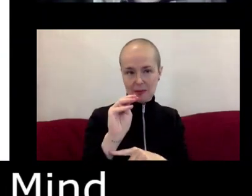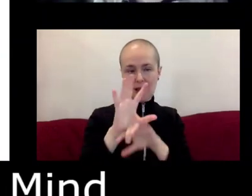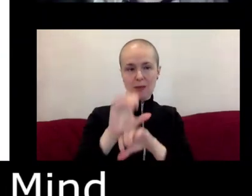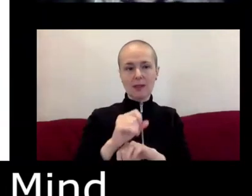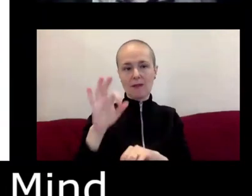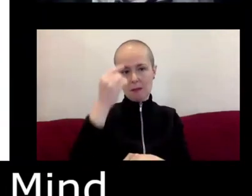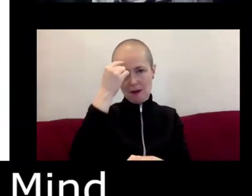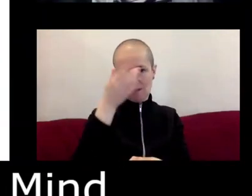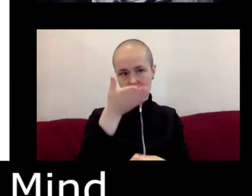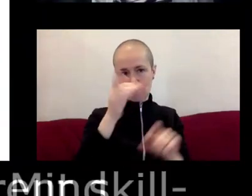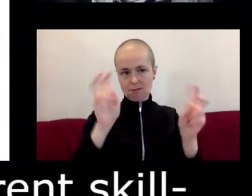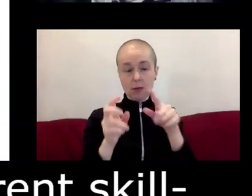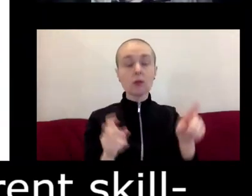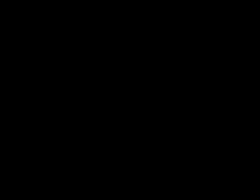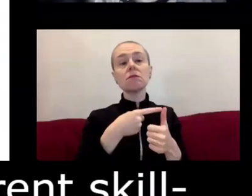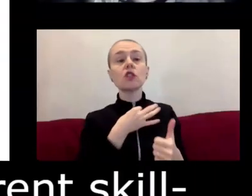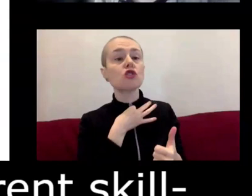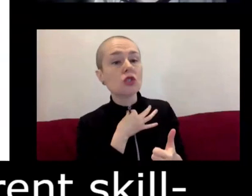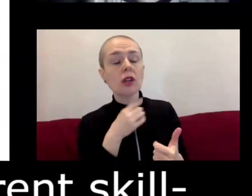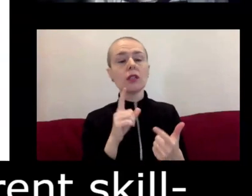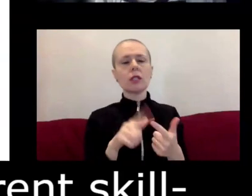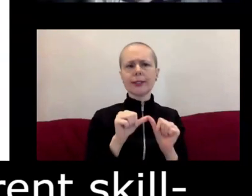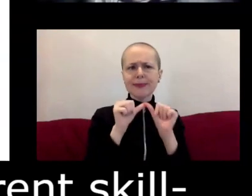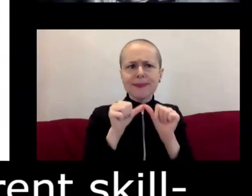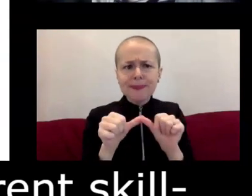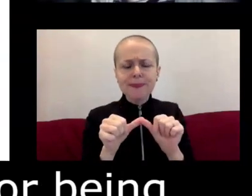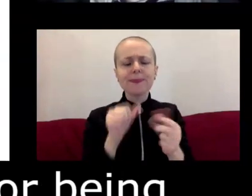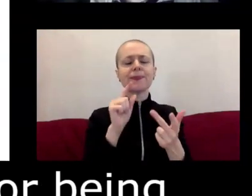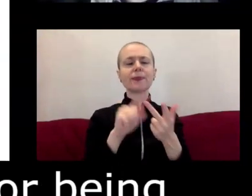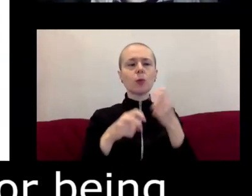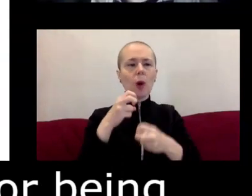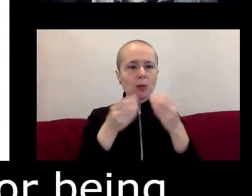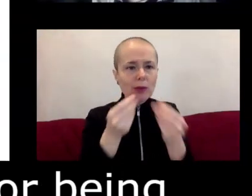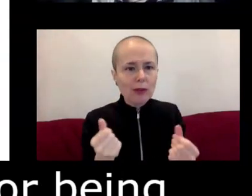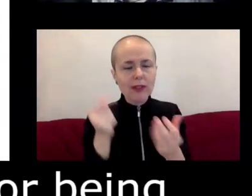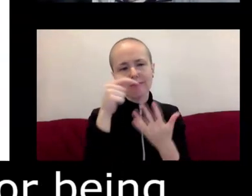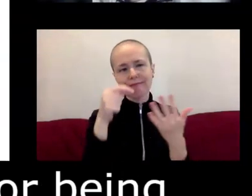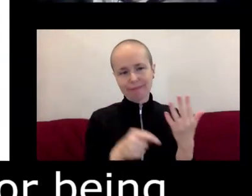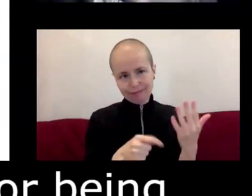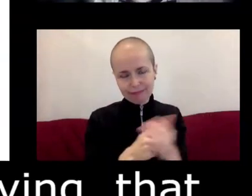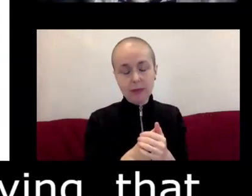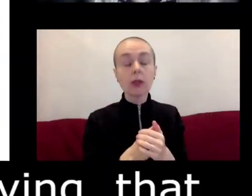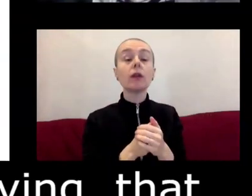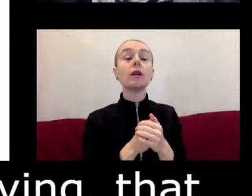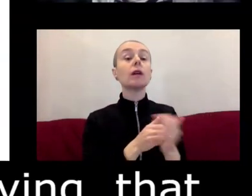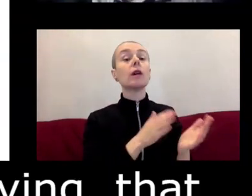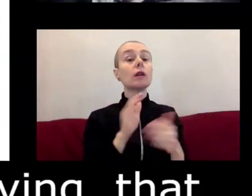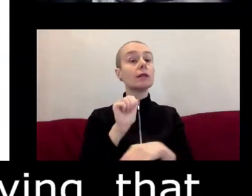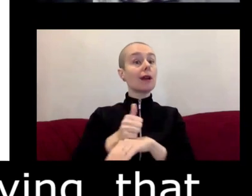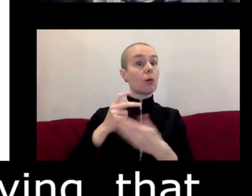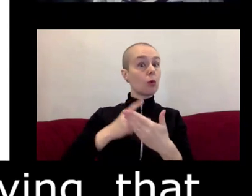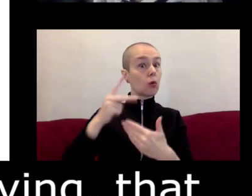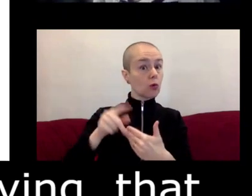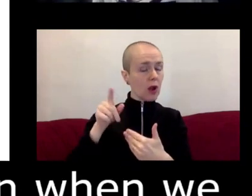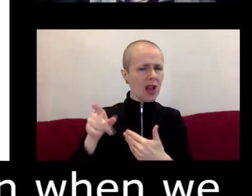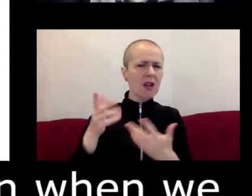like being curious or then problem solving, that kind of things. And then we have, when we do programs,